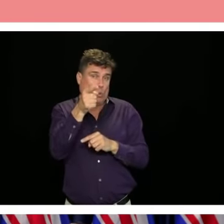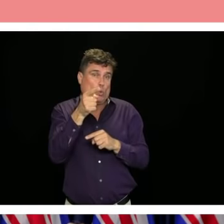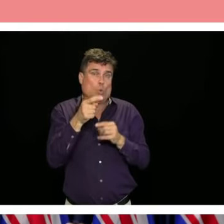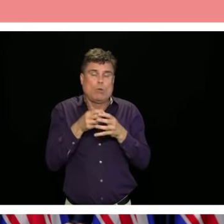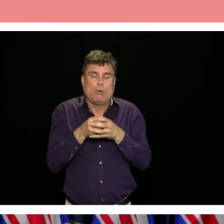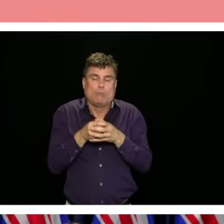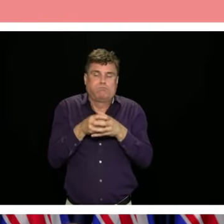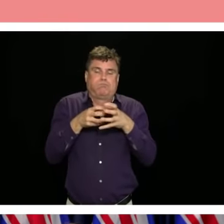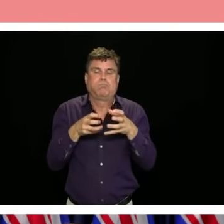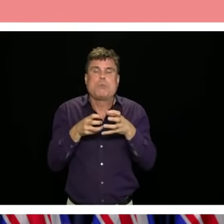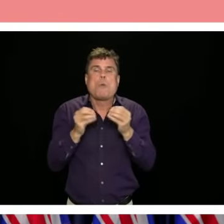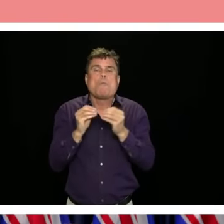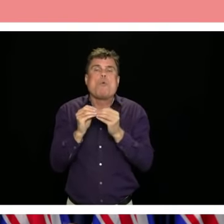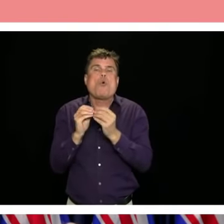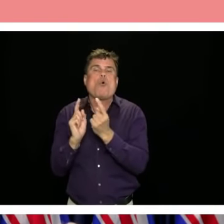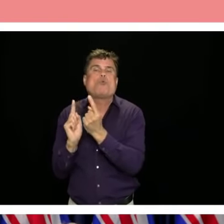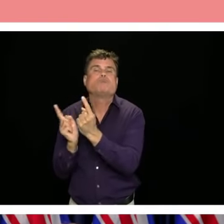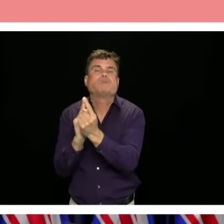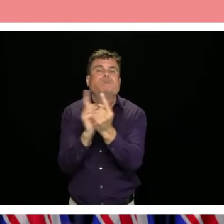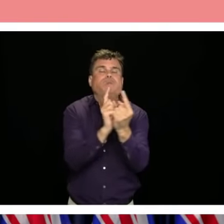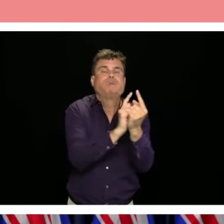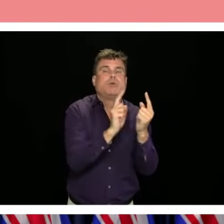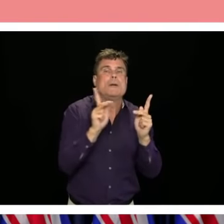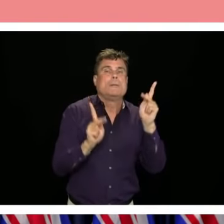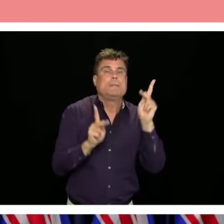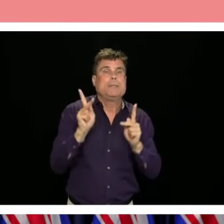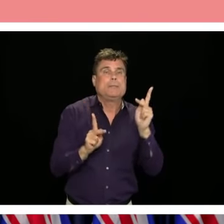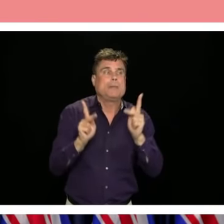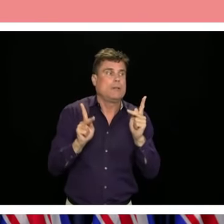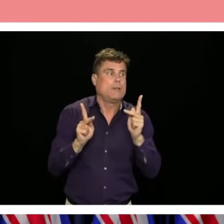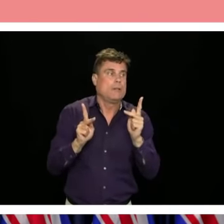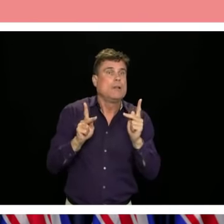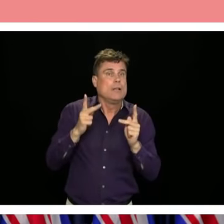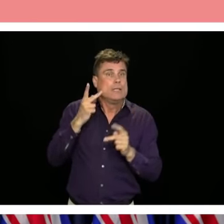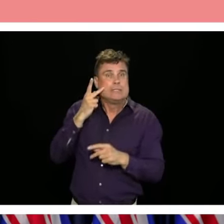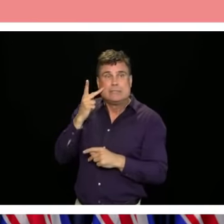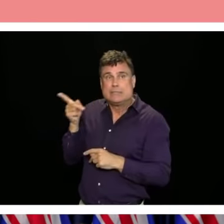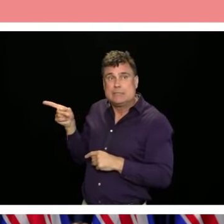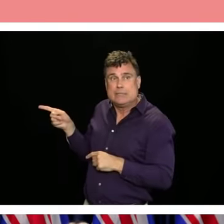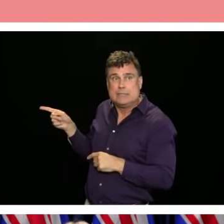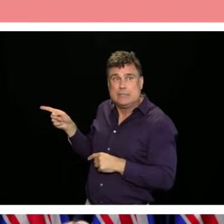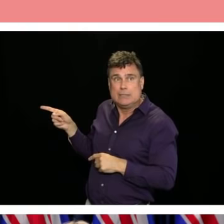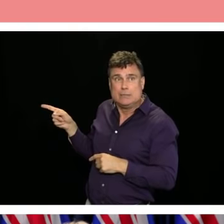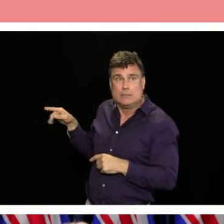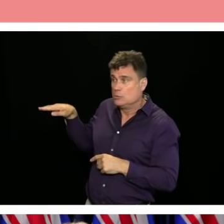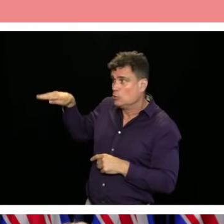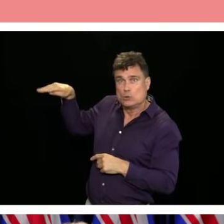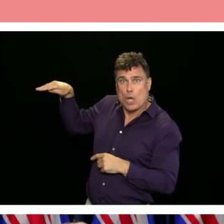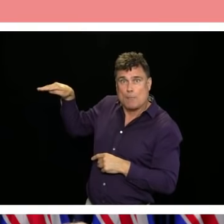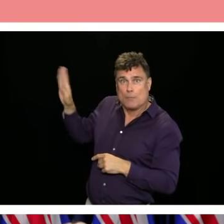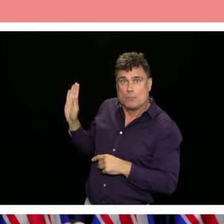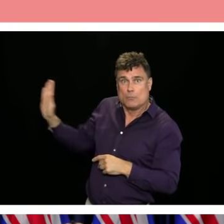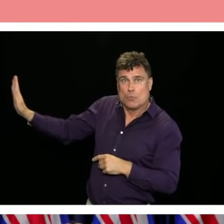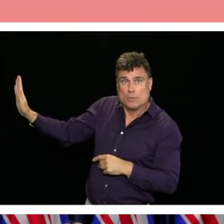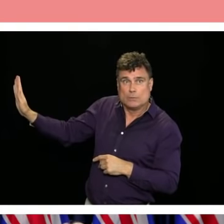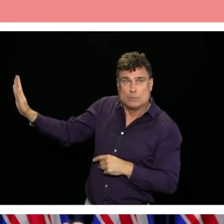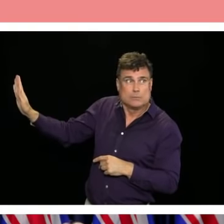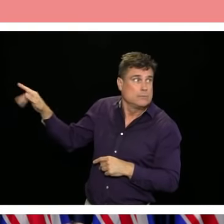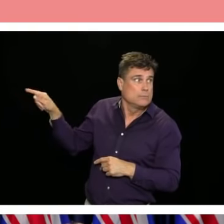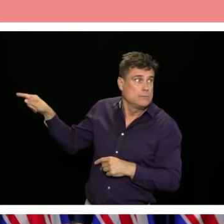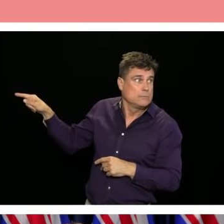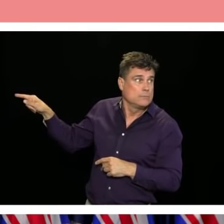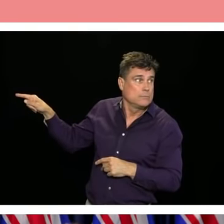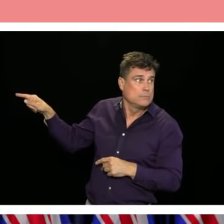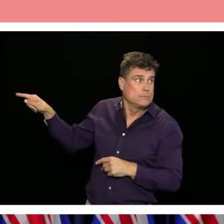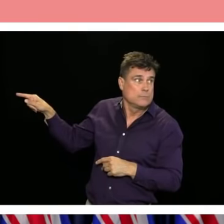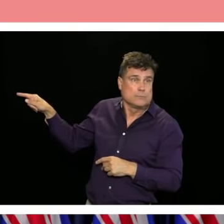pre-COVID contacts, and that's what we want to stay at. We want to stay somewhere around 50 to 60% And we know that if